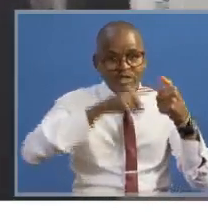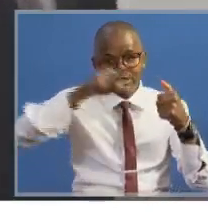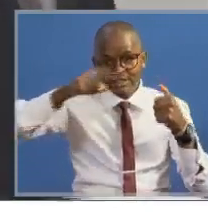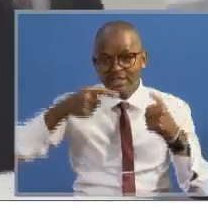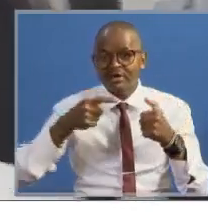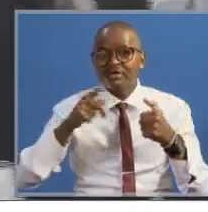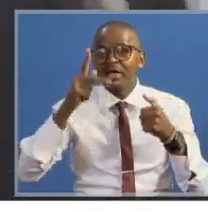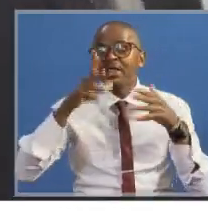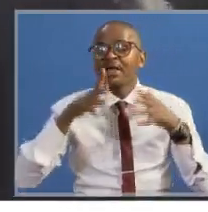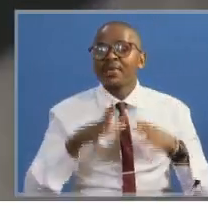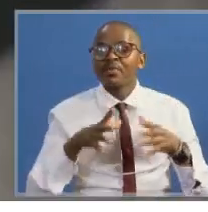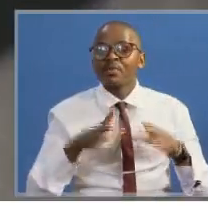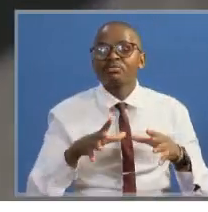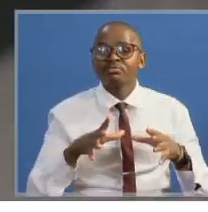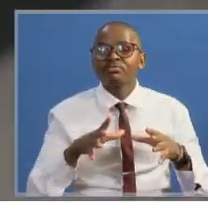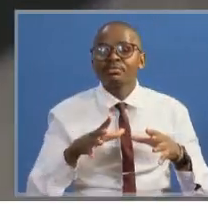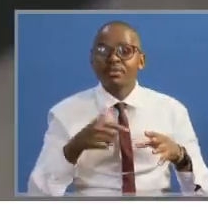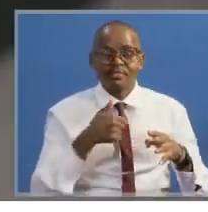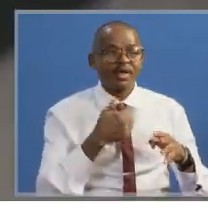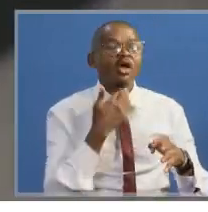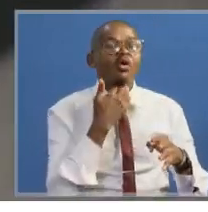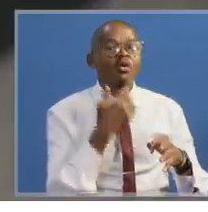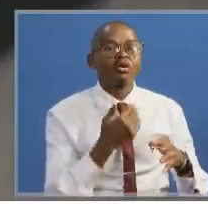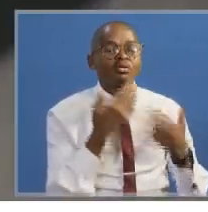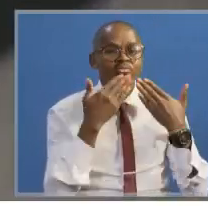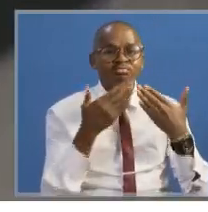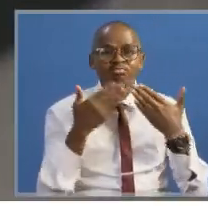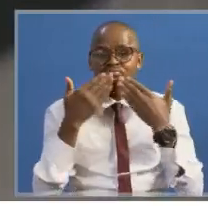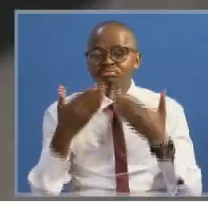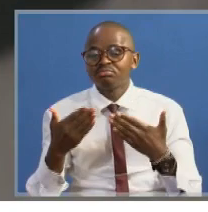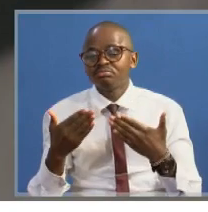6,000 Kenyans. Mimi nataka kuwashukuru